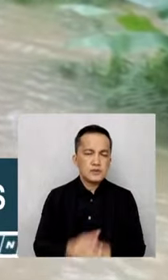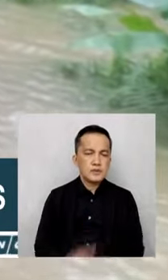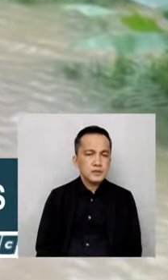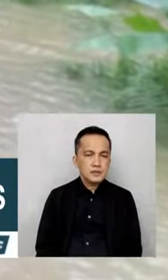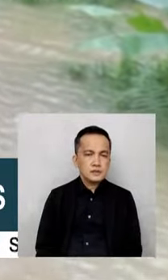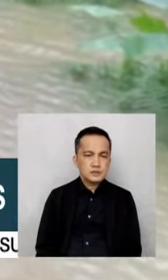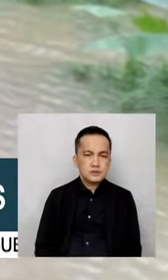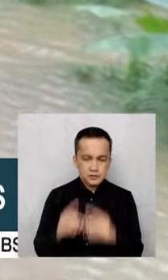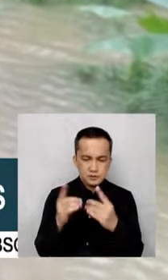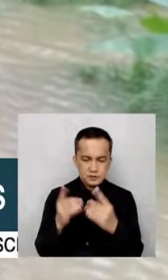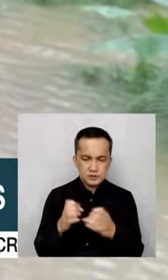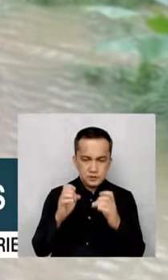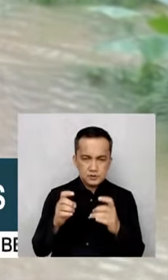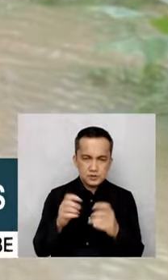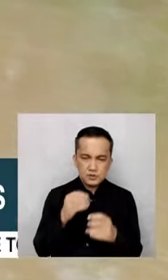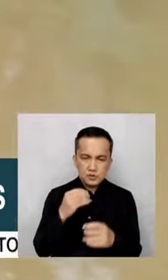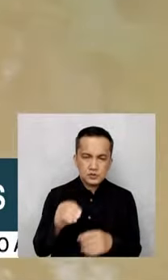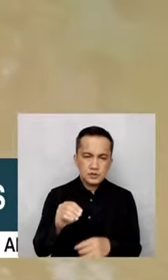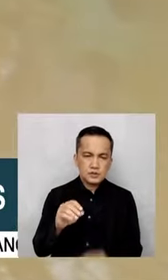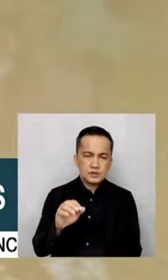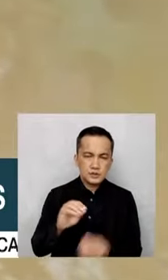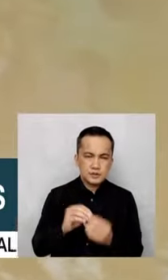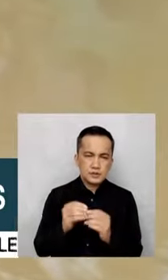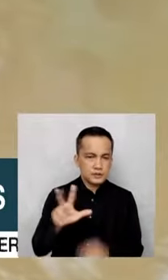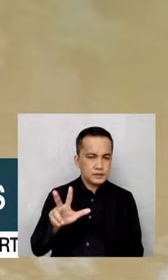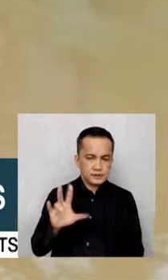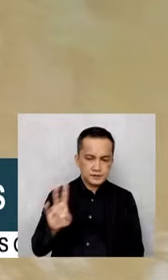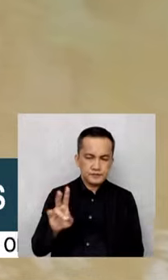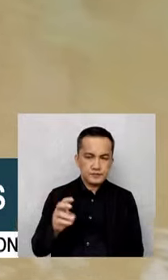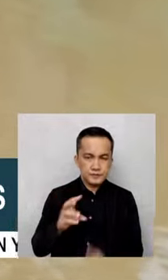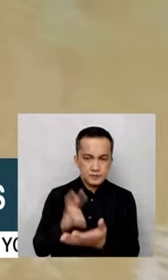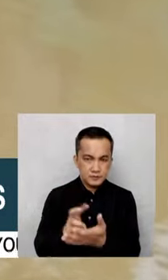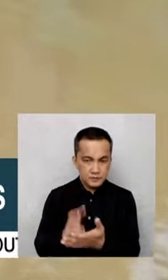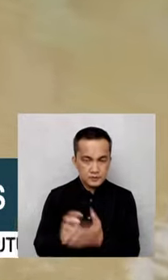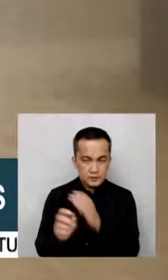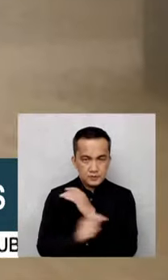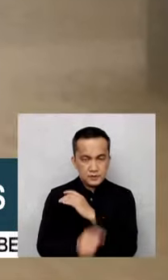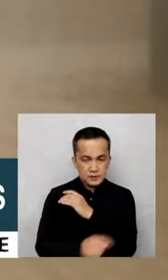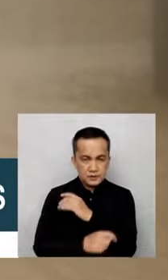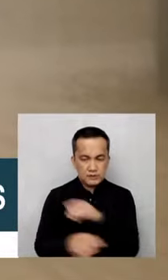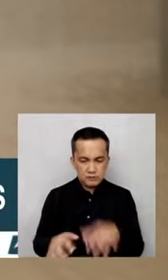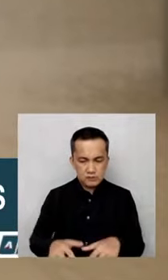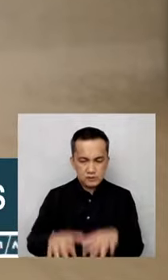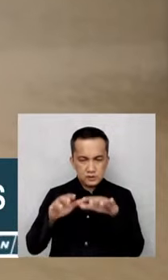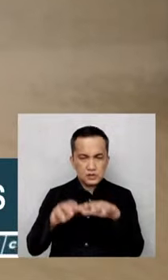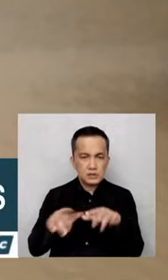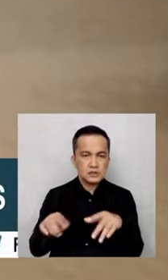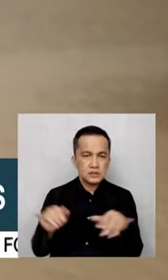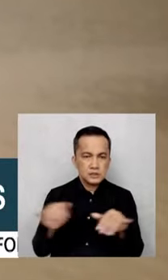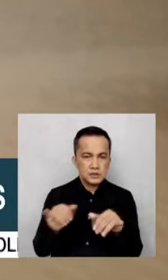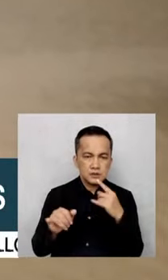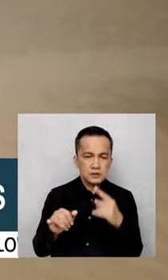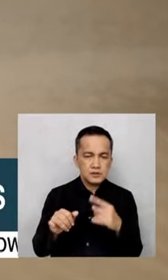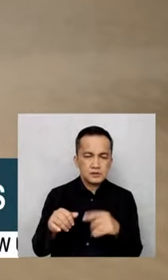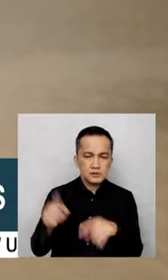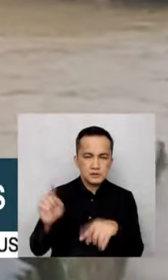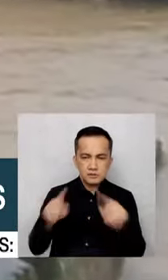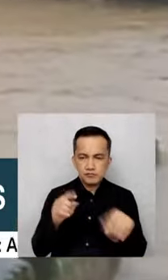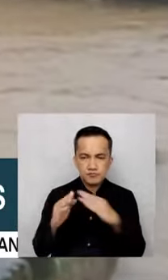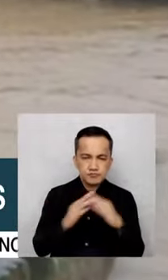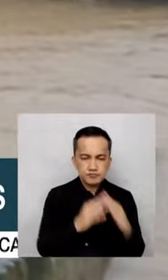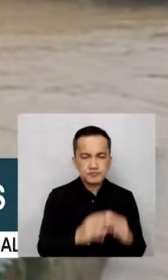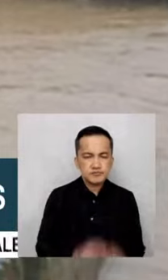of Education's Order Number 37. Some areas in Tacloban are still flooded, like Suhi Village and VNG Subdivision.